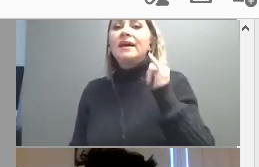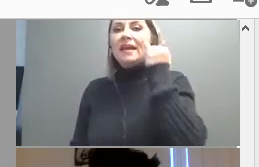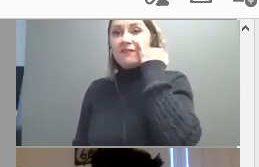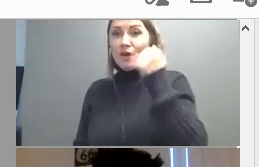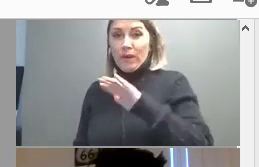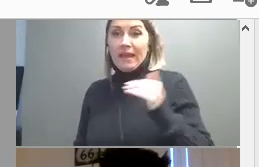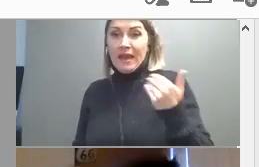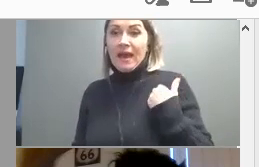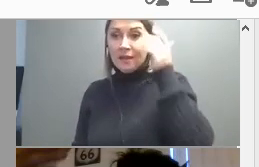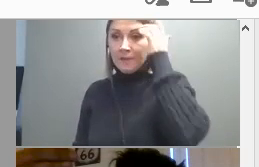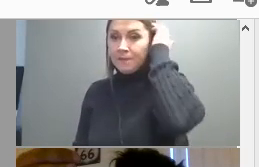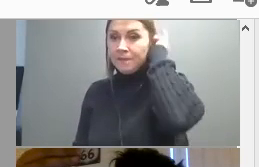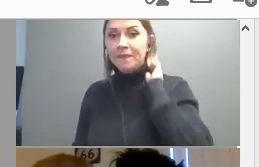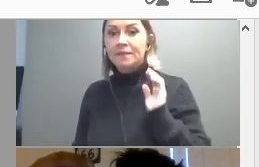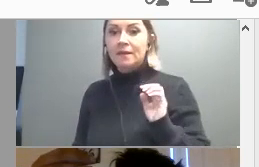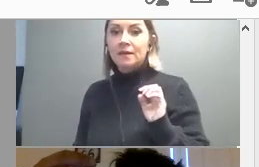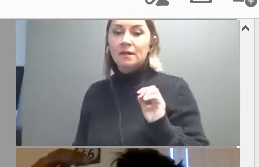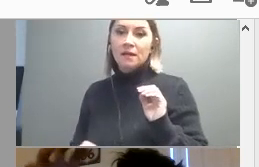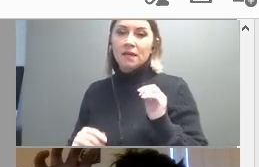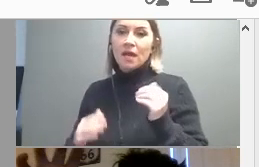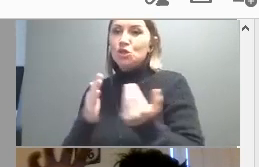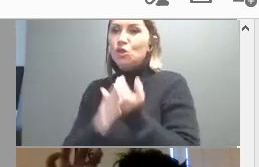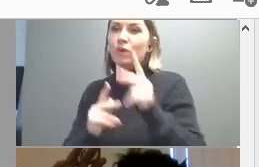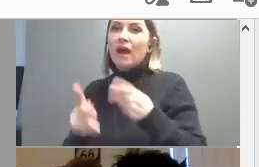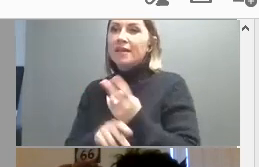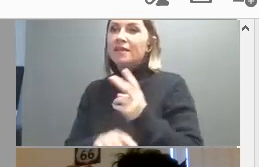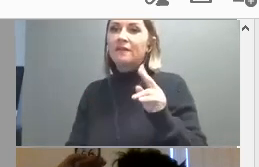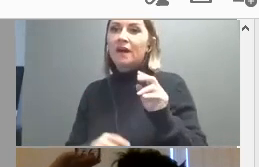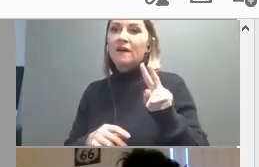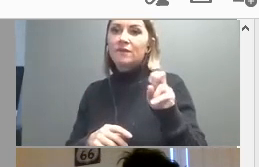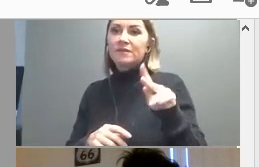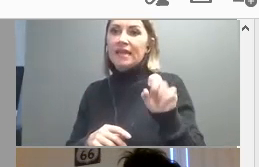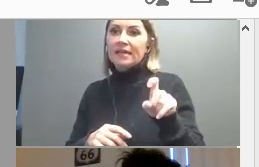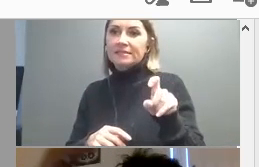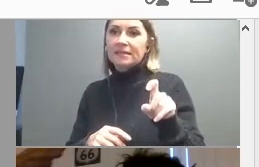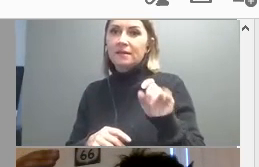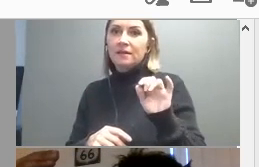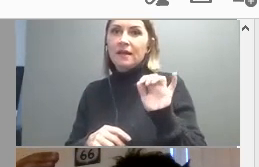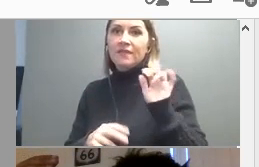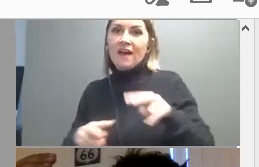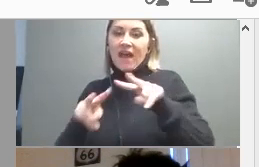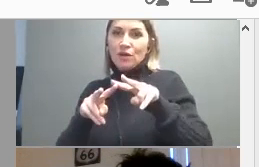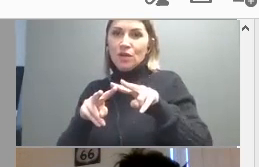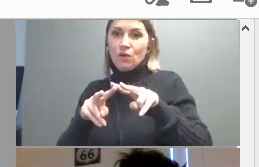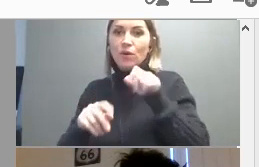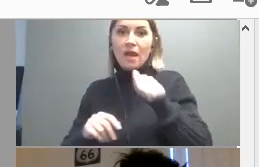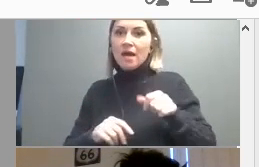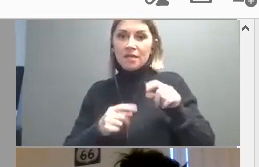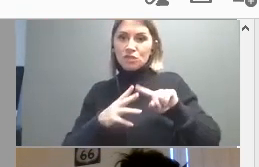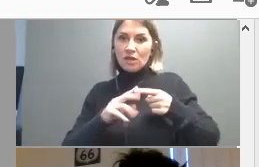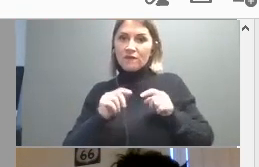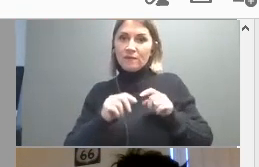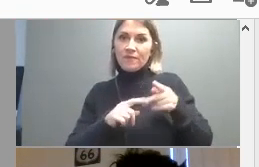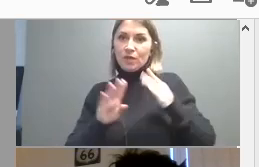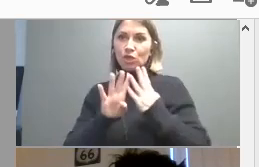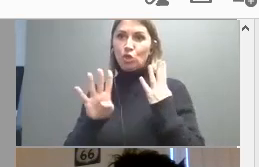have looked at a vertex A that has a value of 6, we are not popping it from the queue because